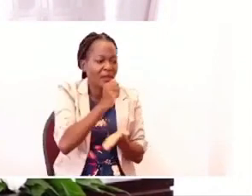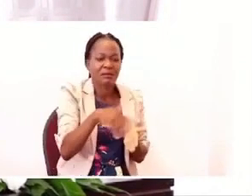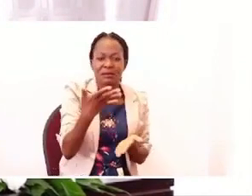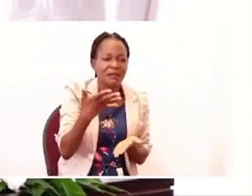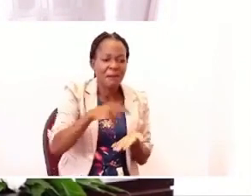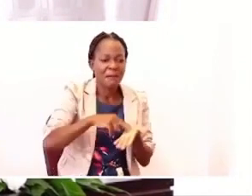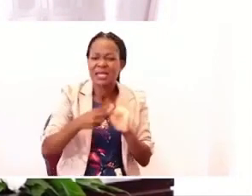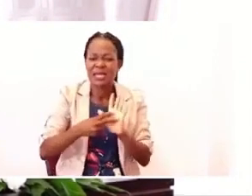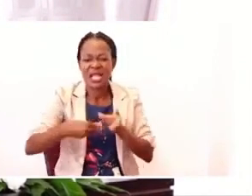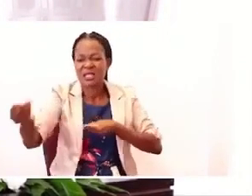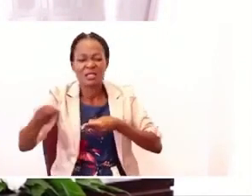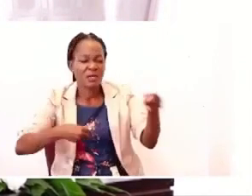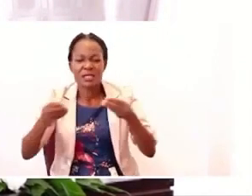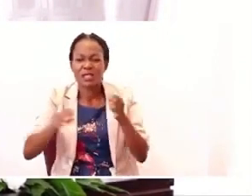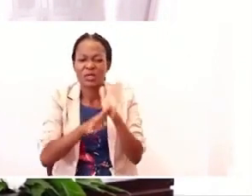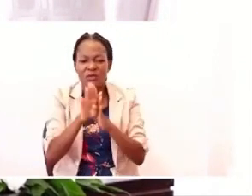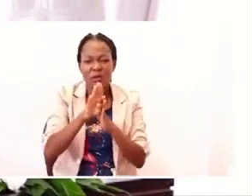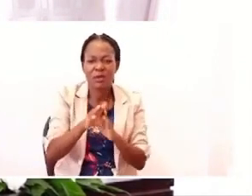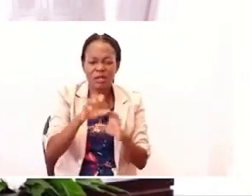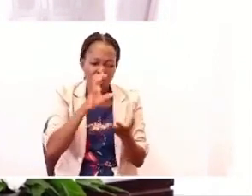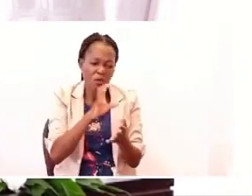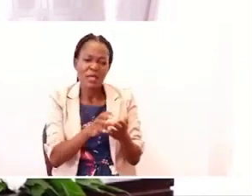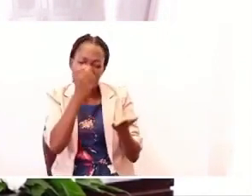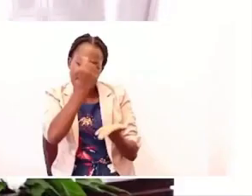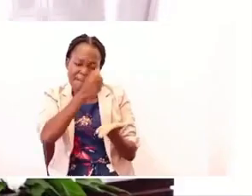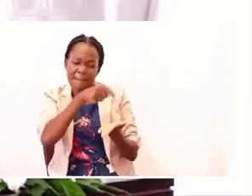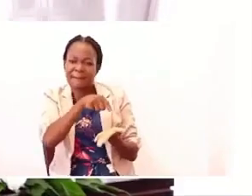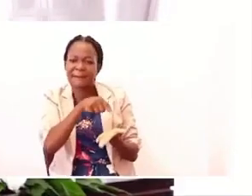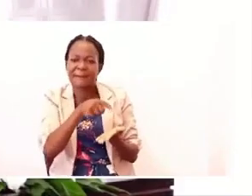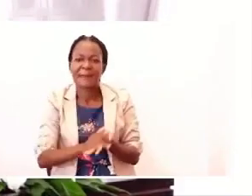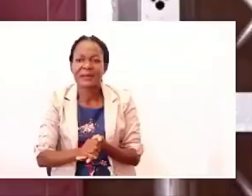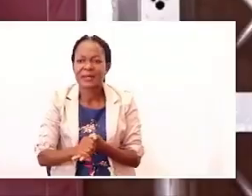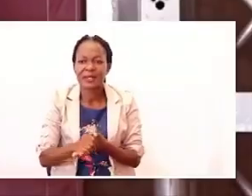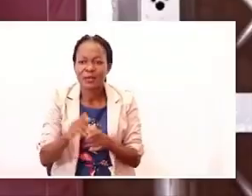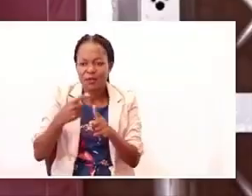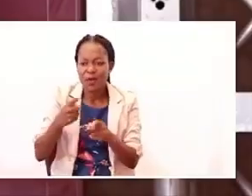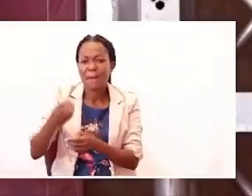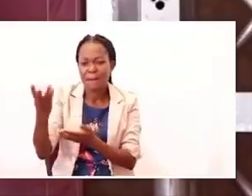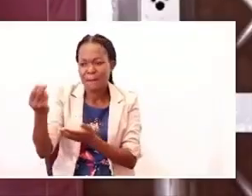expenditure on the development component of the budget with borrowed money